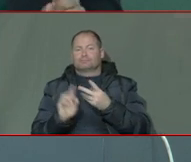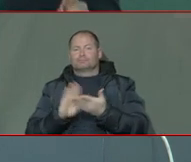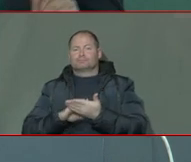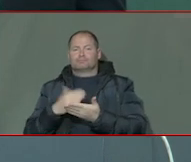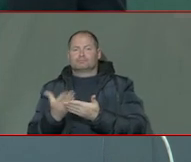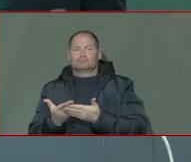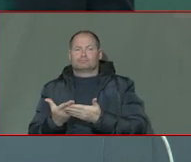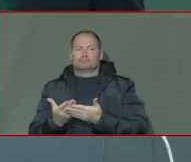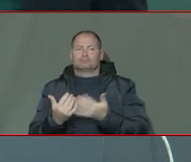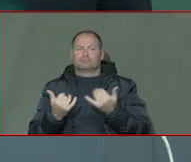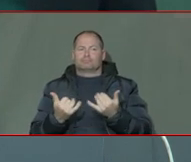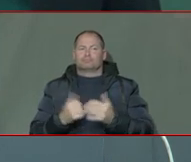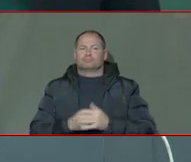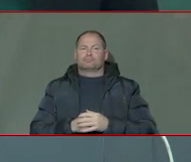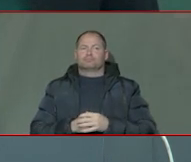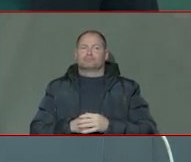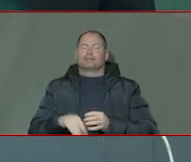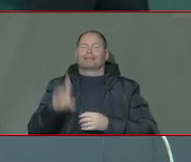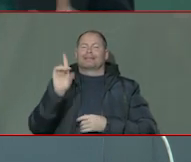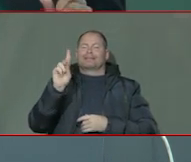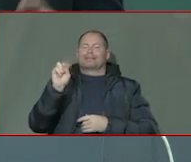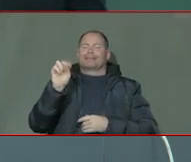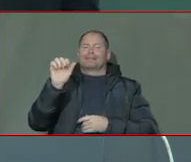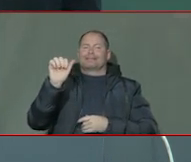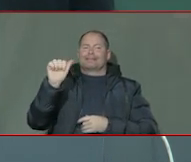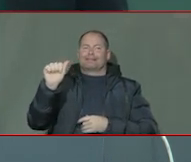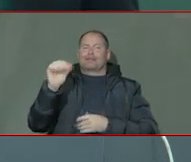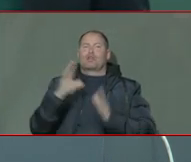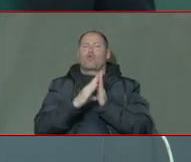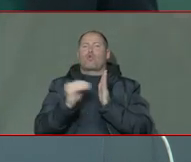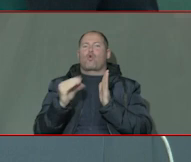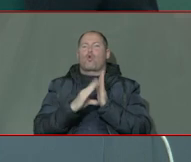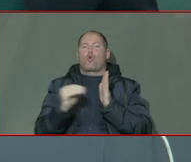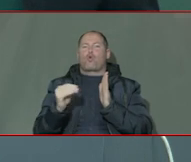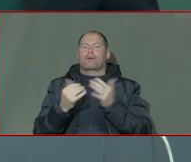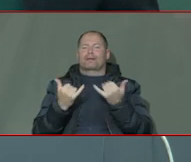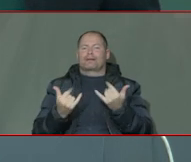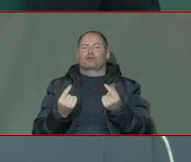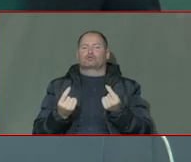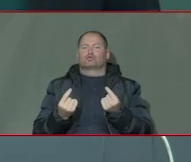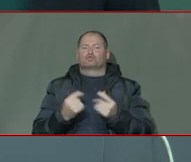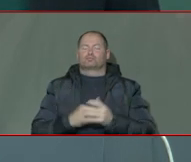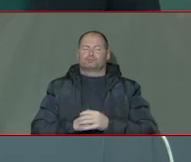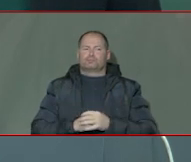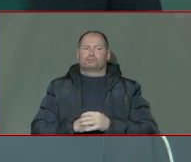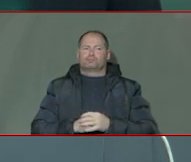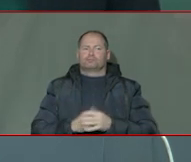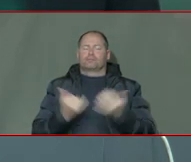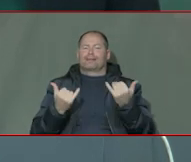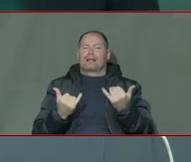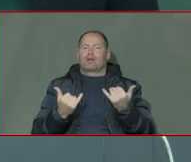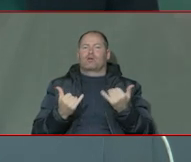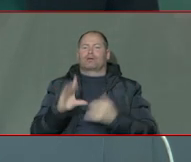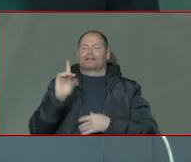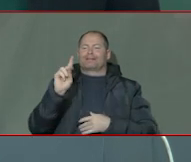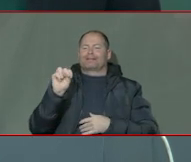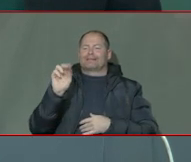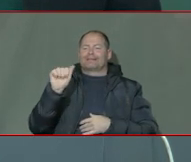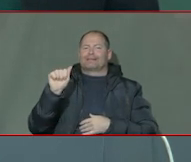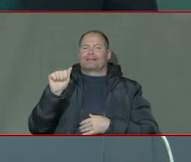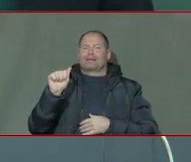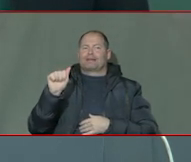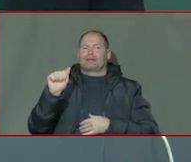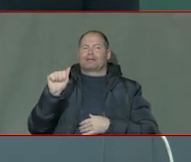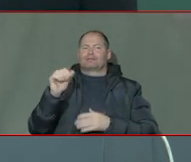Sorry, we are now doing DNA replication, not, sorry, ne? So DNA replication, I'm in a hurry, sorry